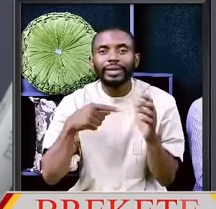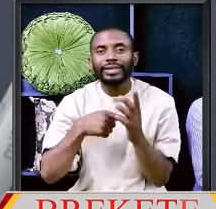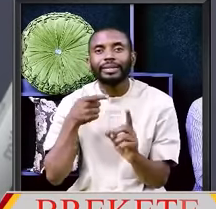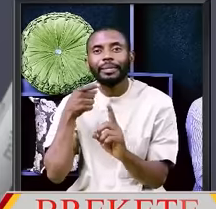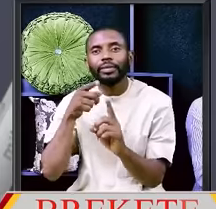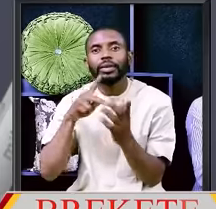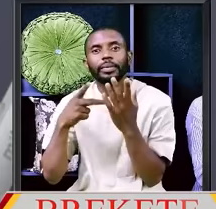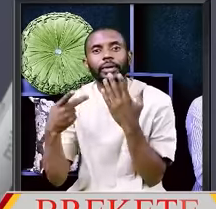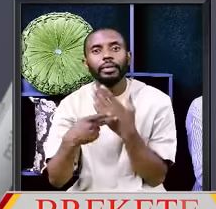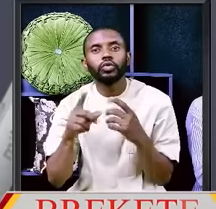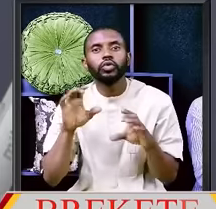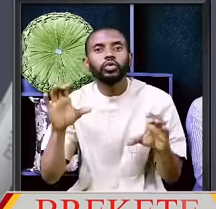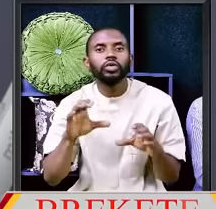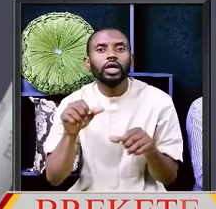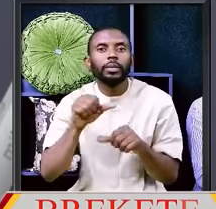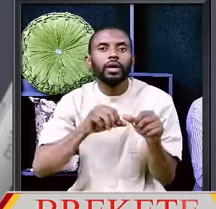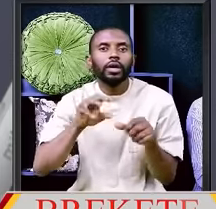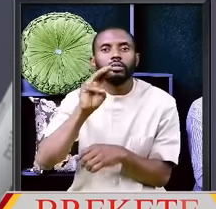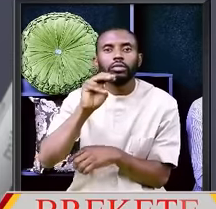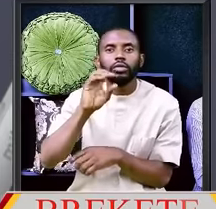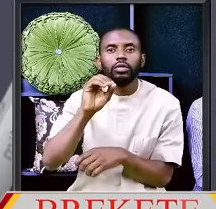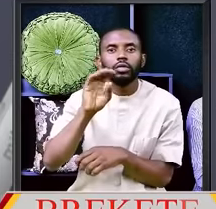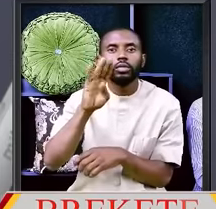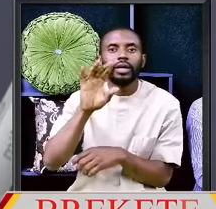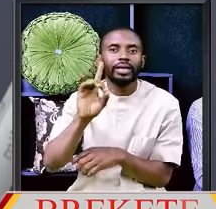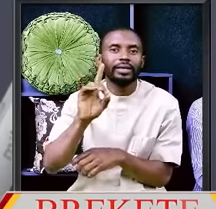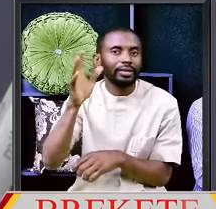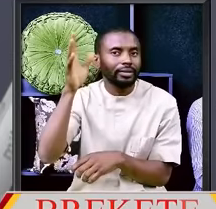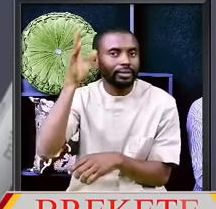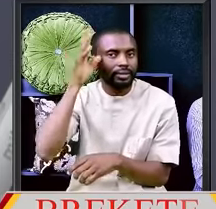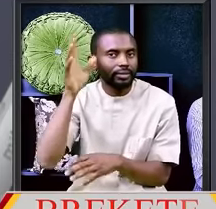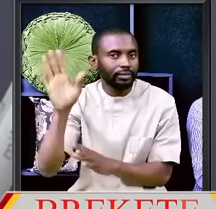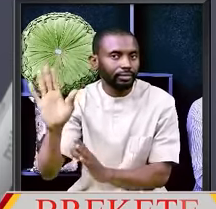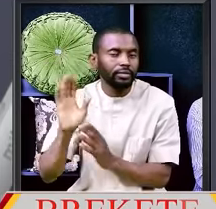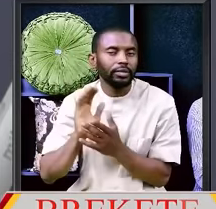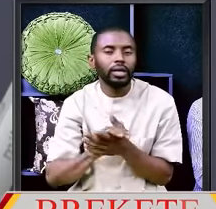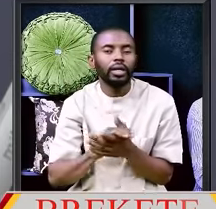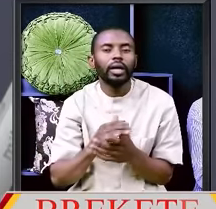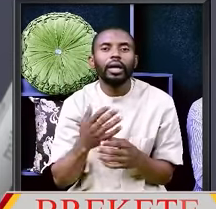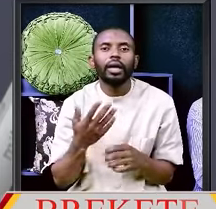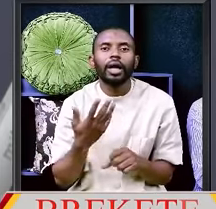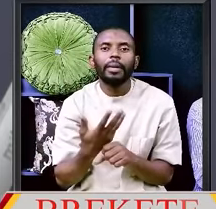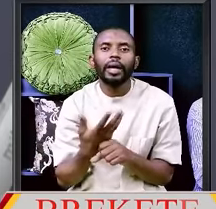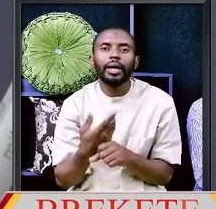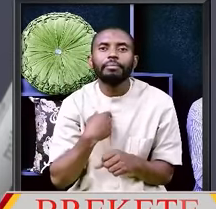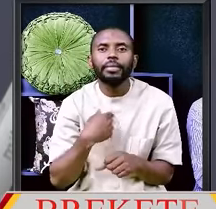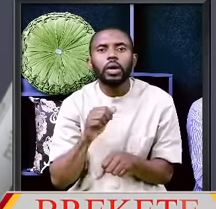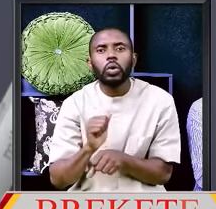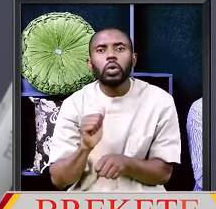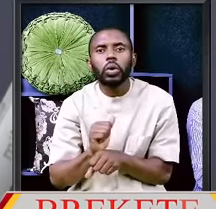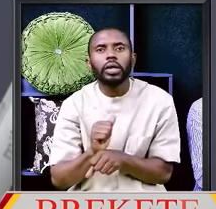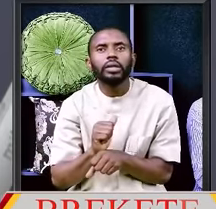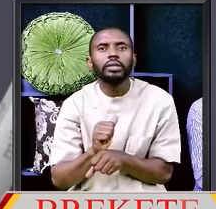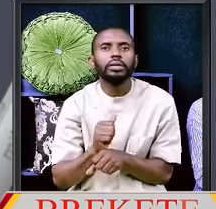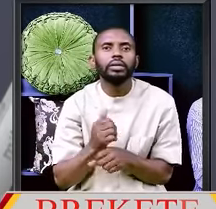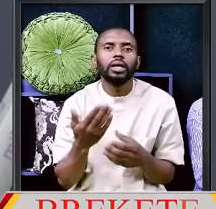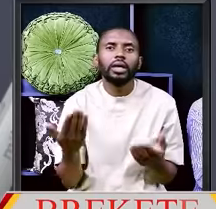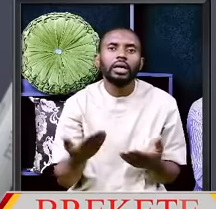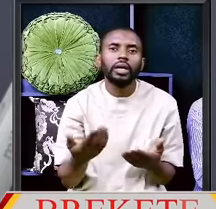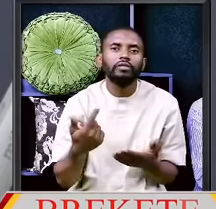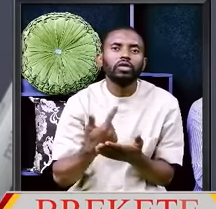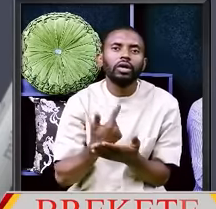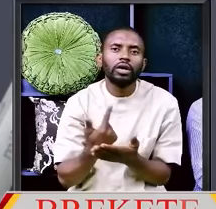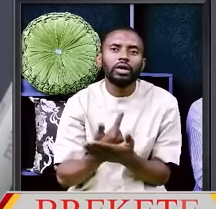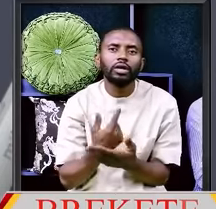doing about Mohbad’s, right? Uh-huh. But then, I've been watching your program from Ghana for